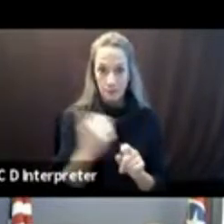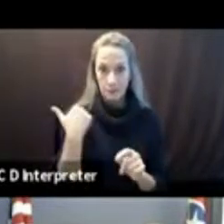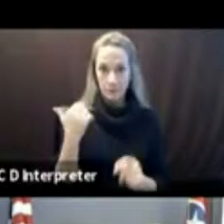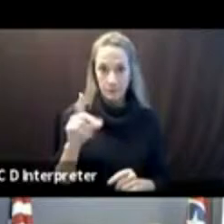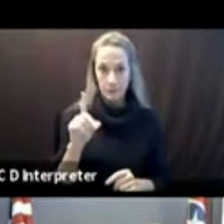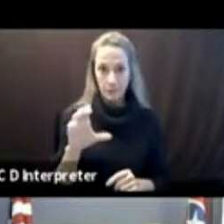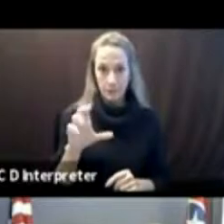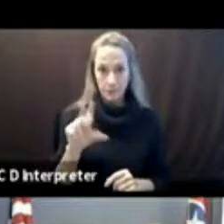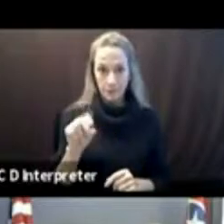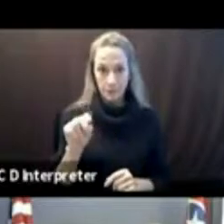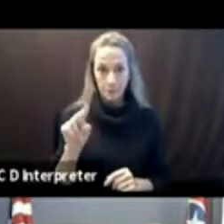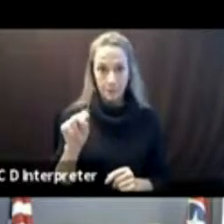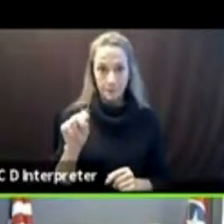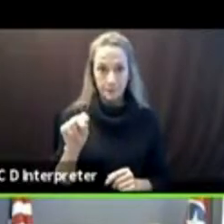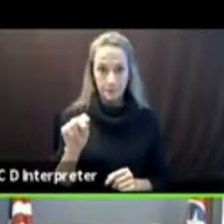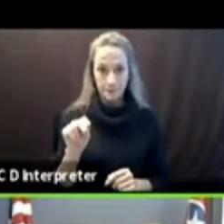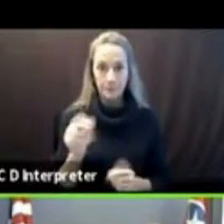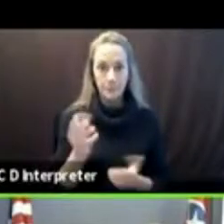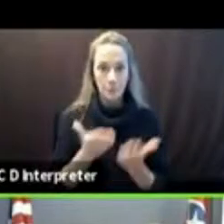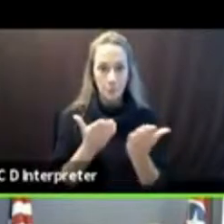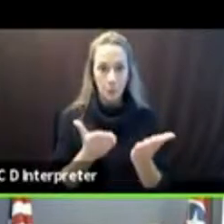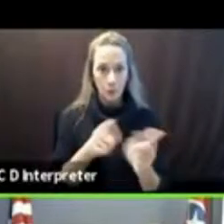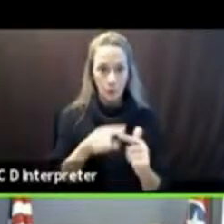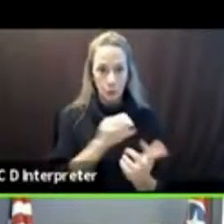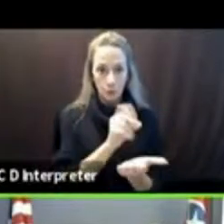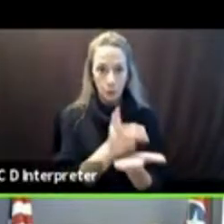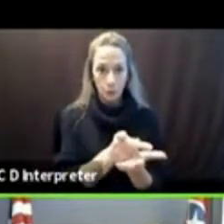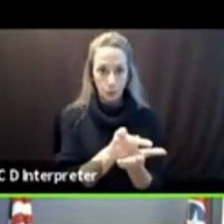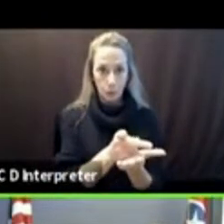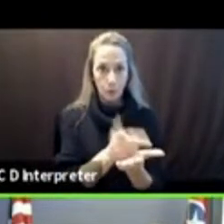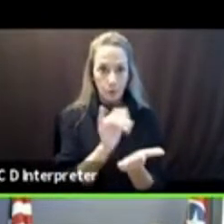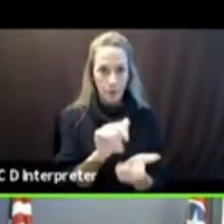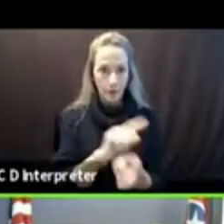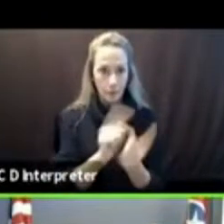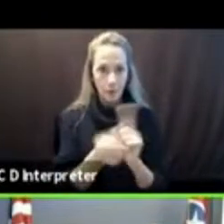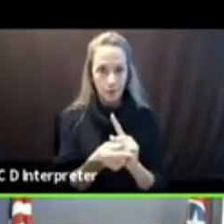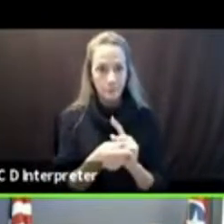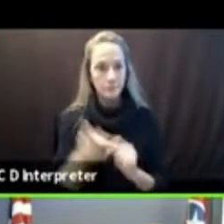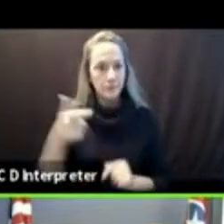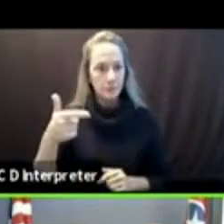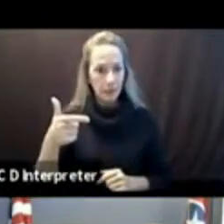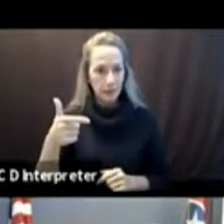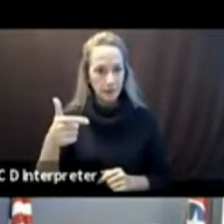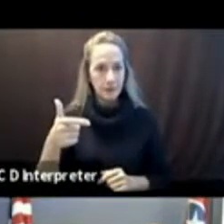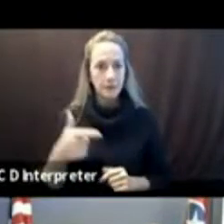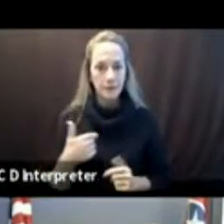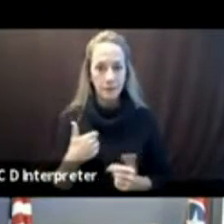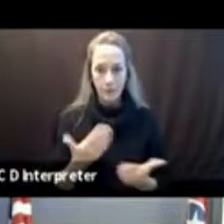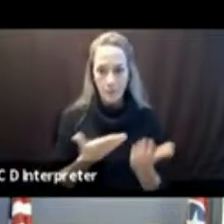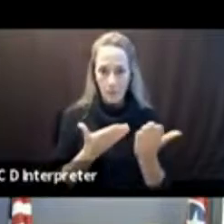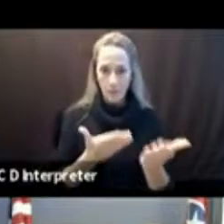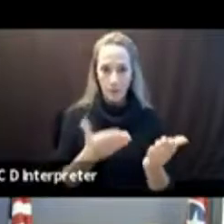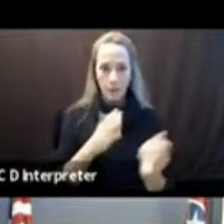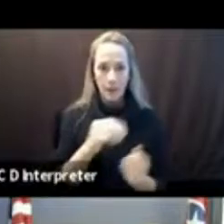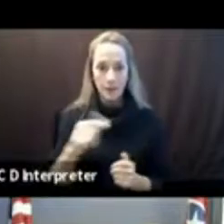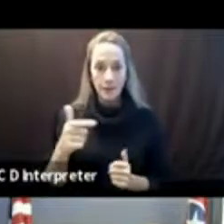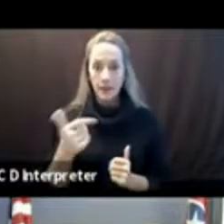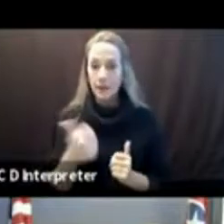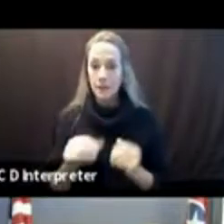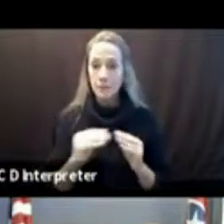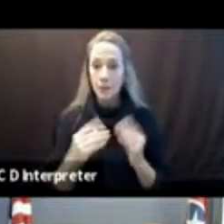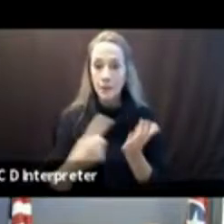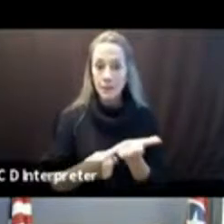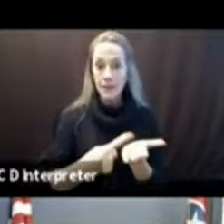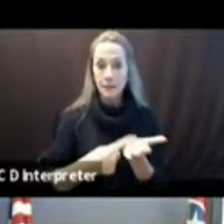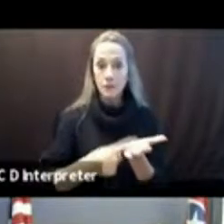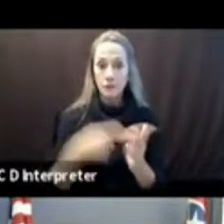30. I'll move to approve with that correction. Second. So we have a motion, second. Any further discussion